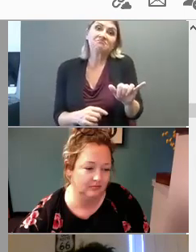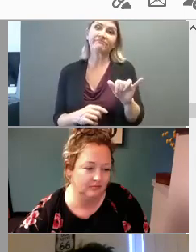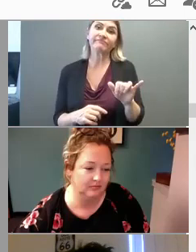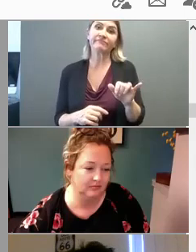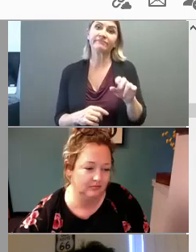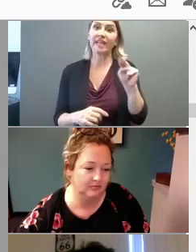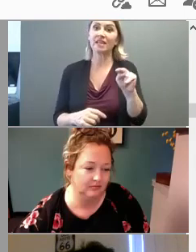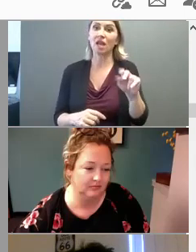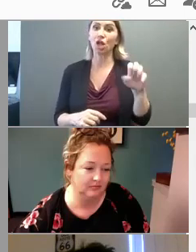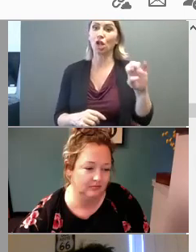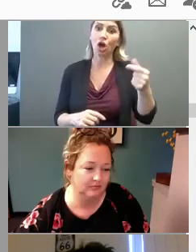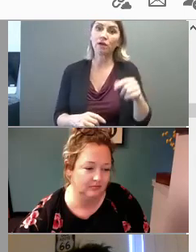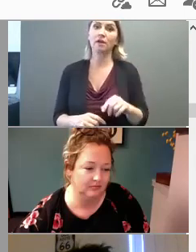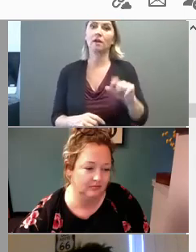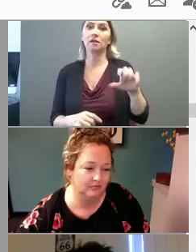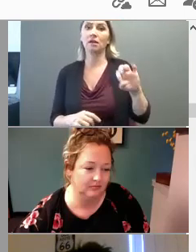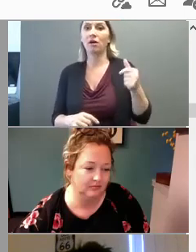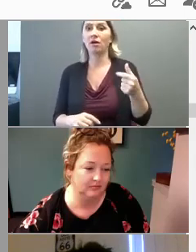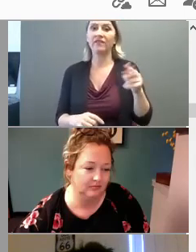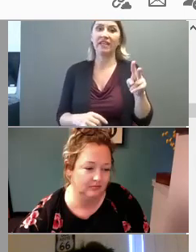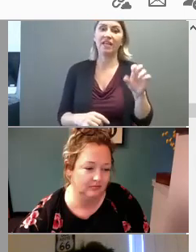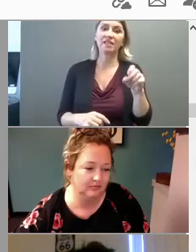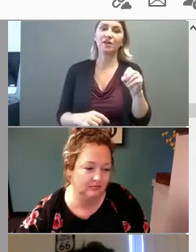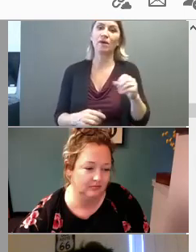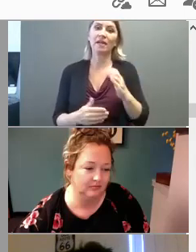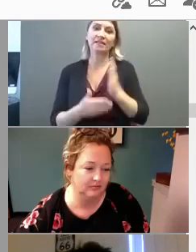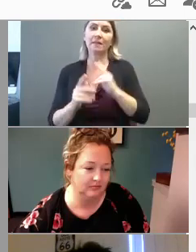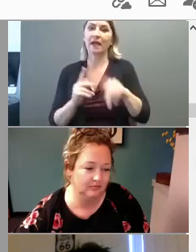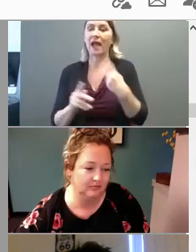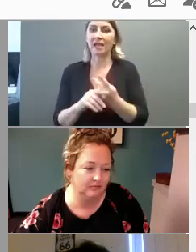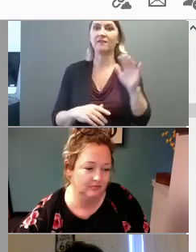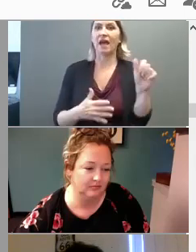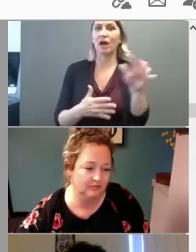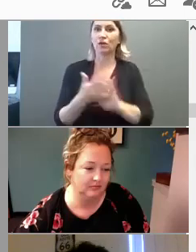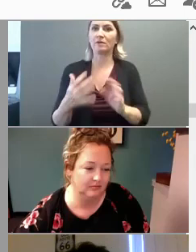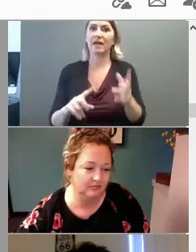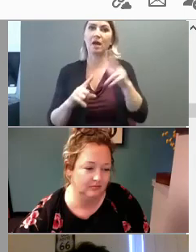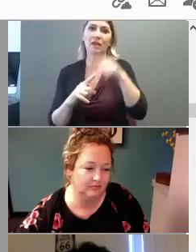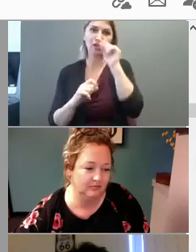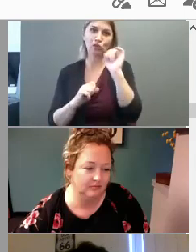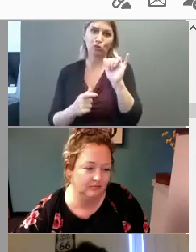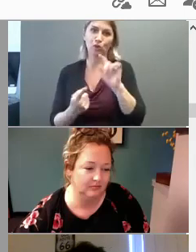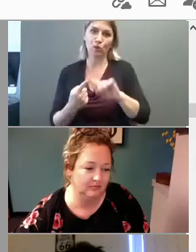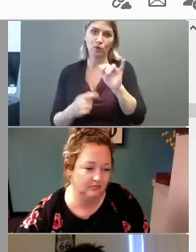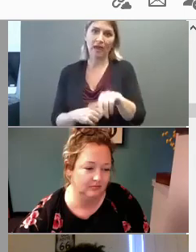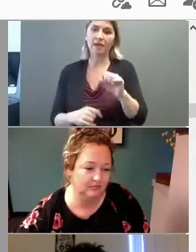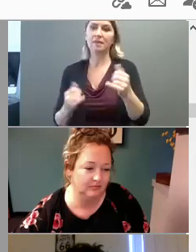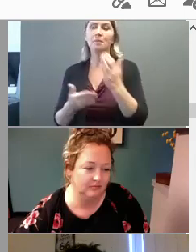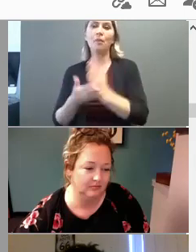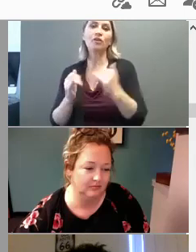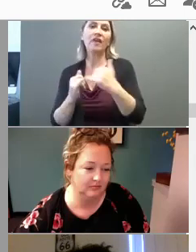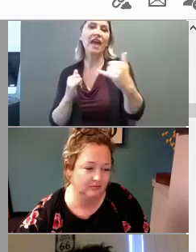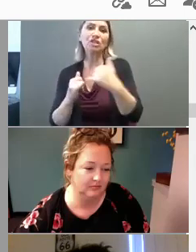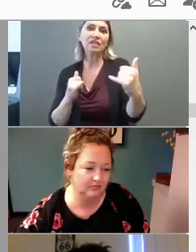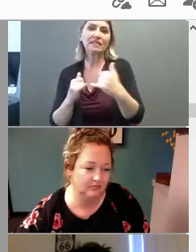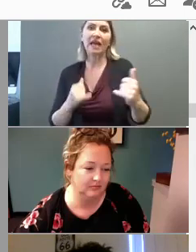n, right? So v log v, v log e, some sorting algorithm applied to all the set of edges where we order the edges in some order, in